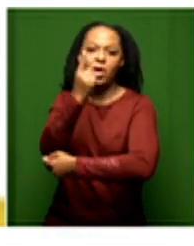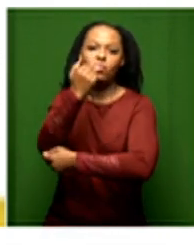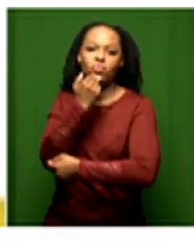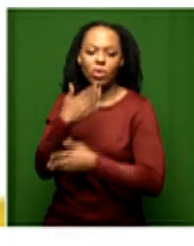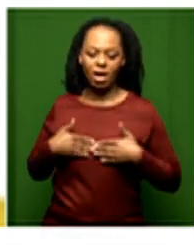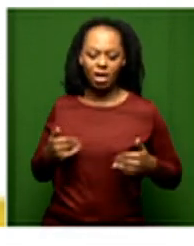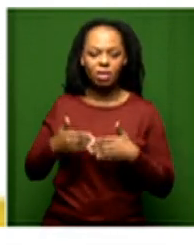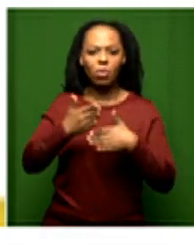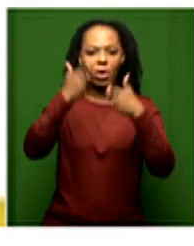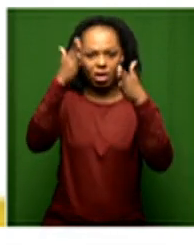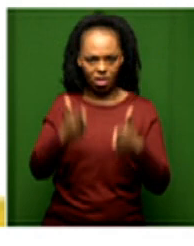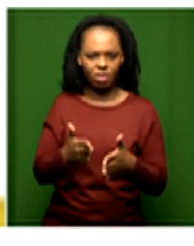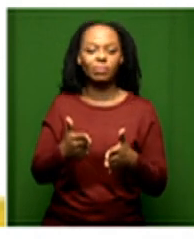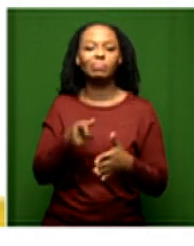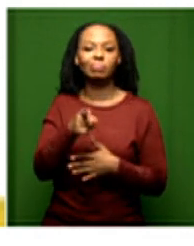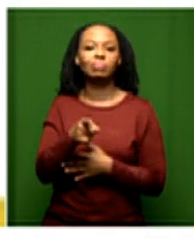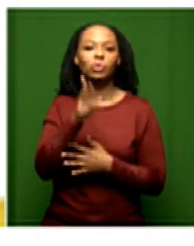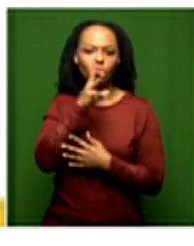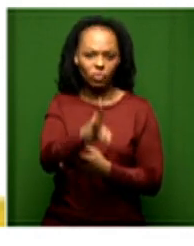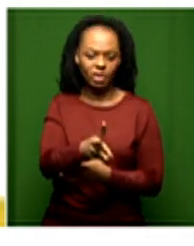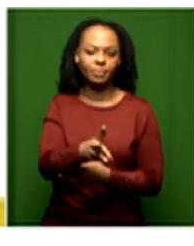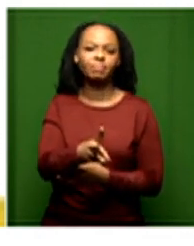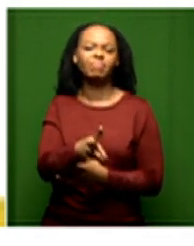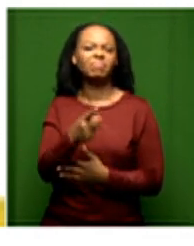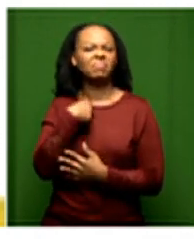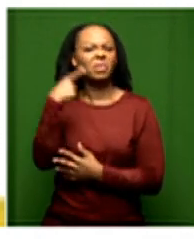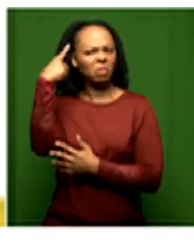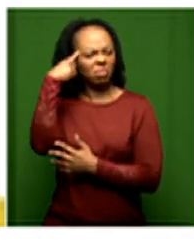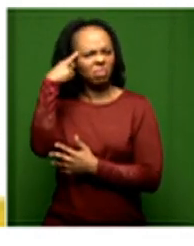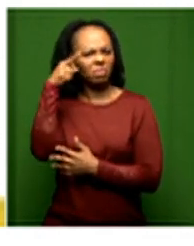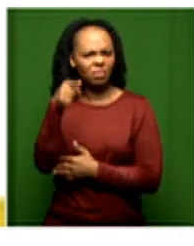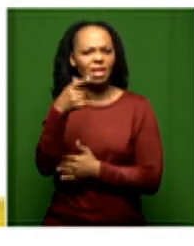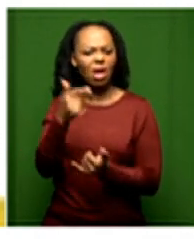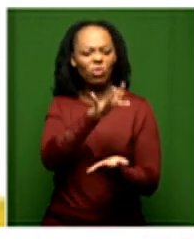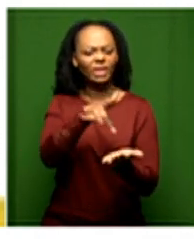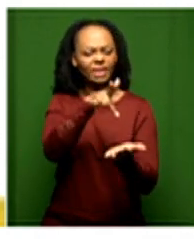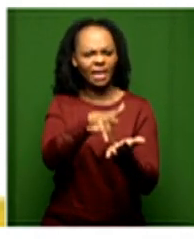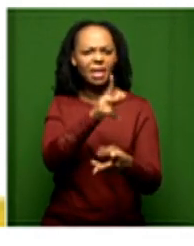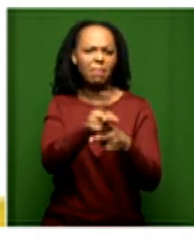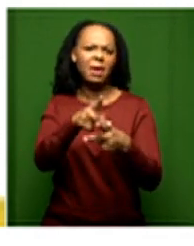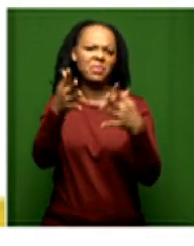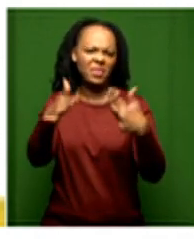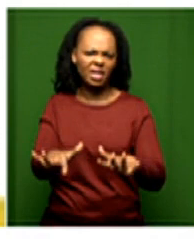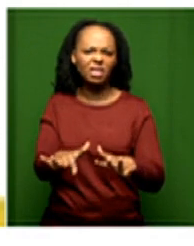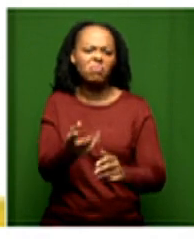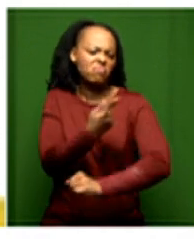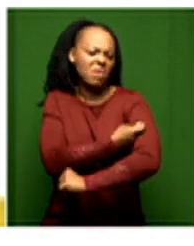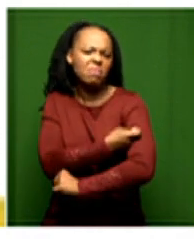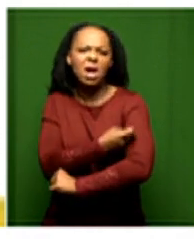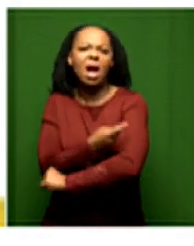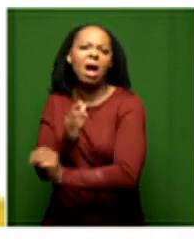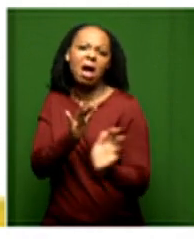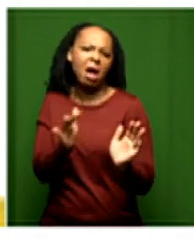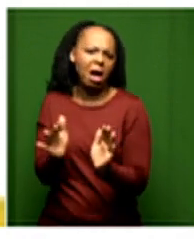workers who are frontliners. I'm sure at the sites they will have a plan of how they do that